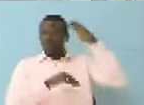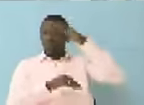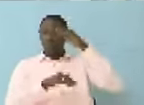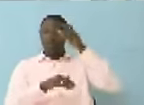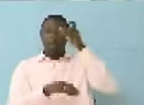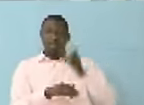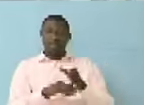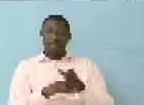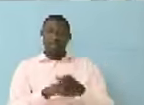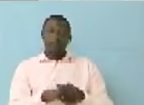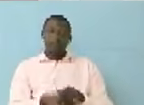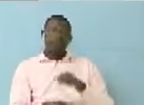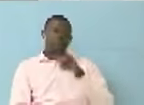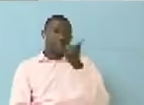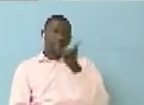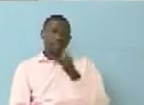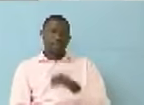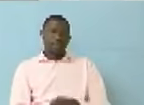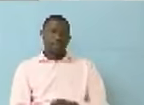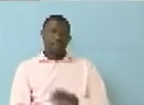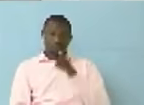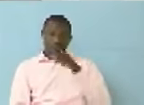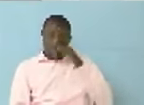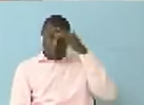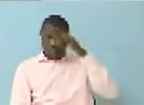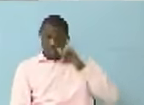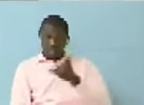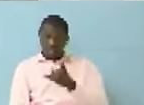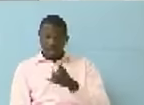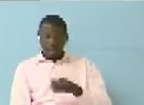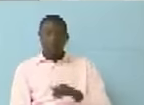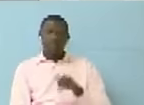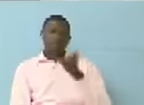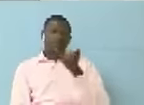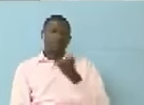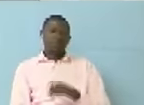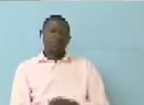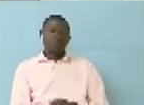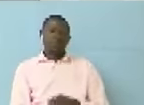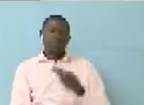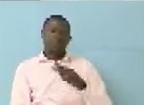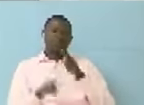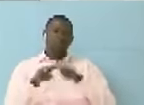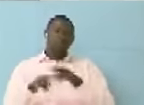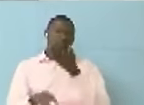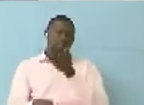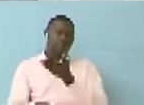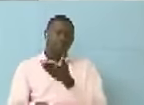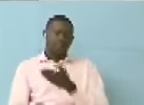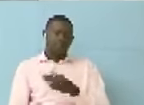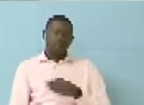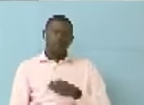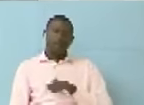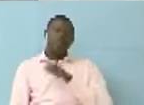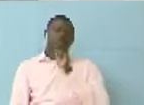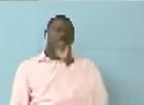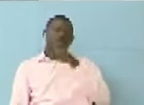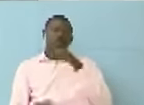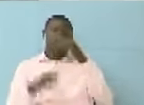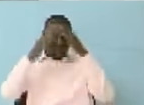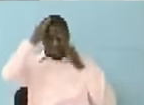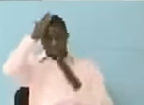Yes. You agree? Ha, it's on that. And you were seated there. And your